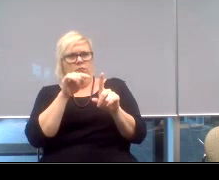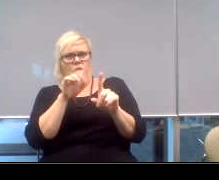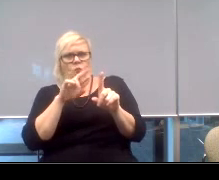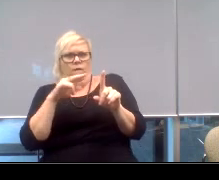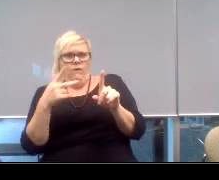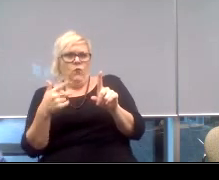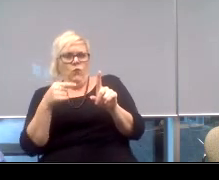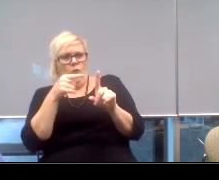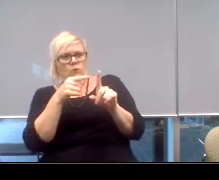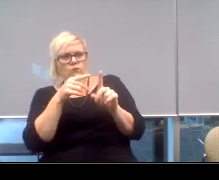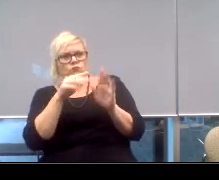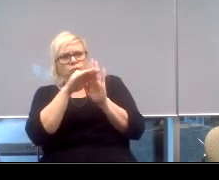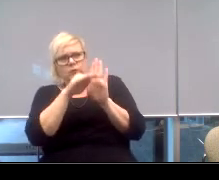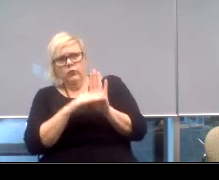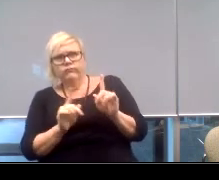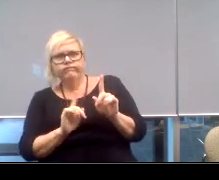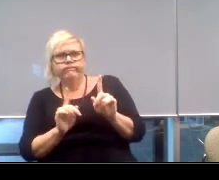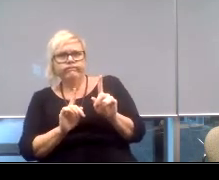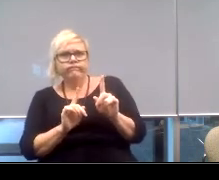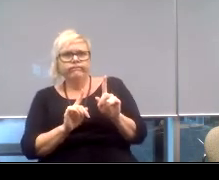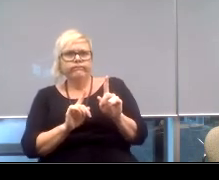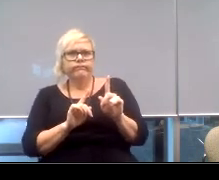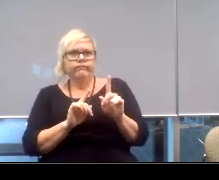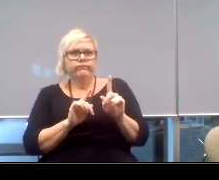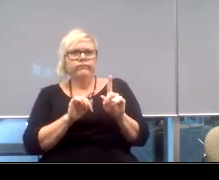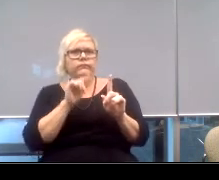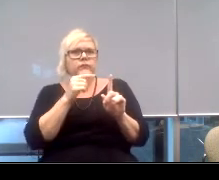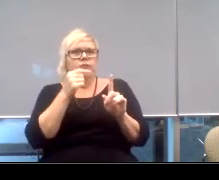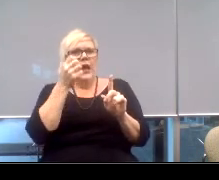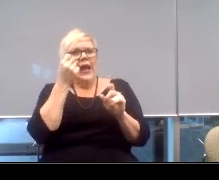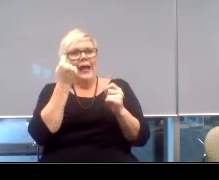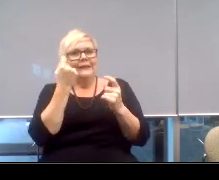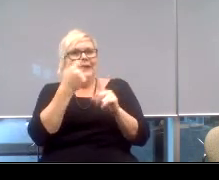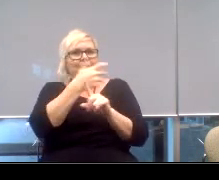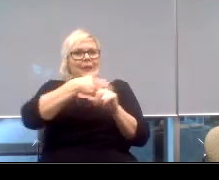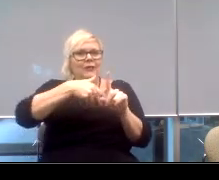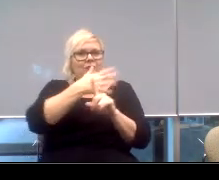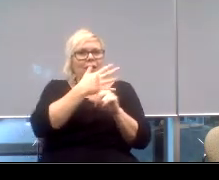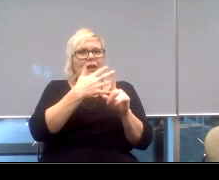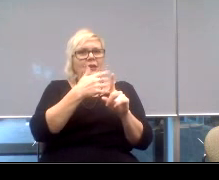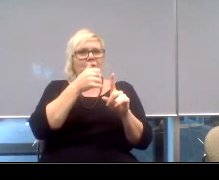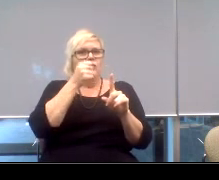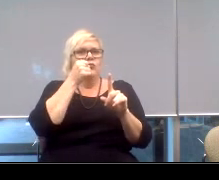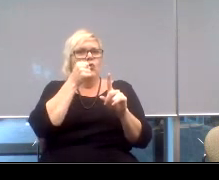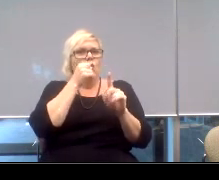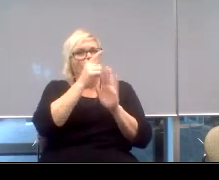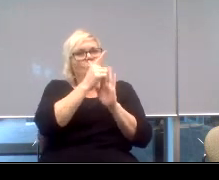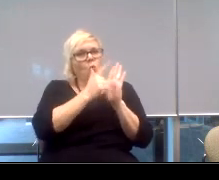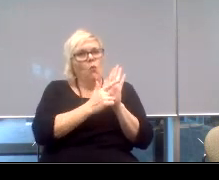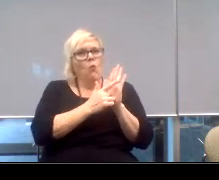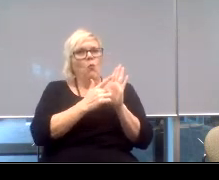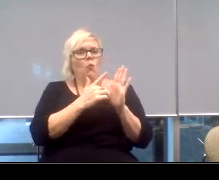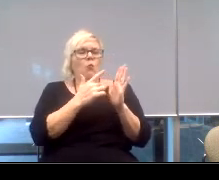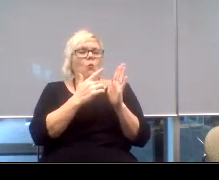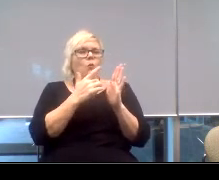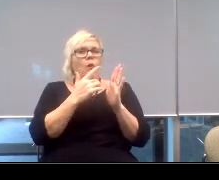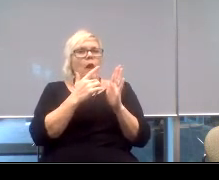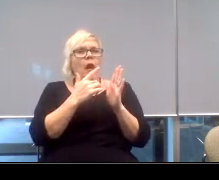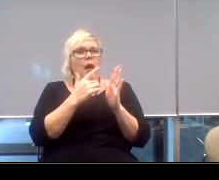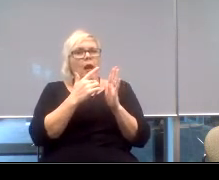principles, its broader environment, both politically, in terms of regulation, and socially.